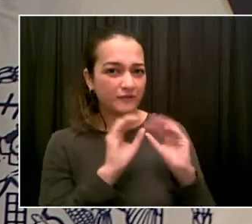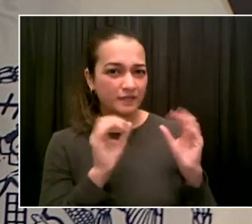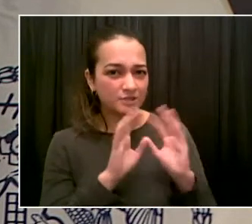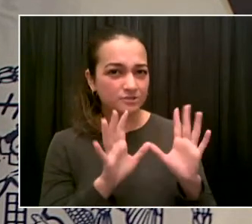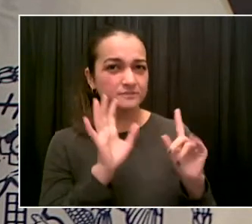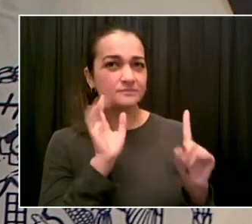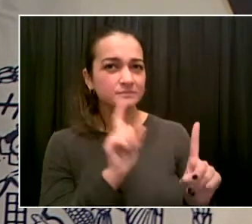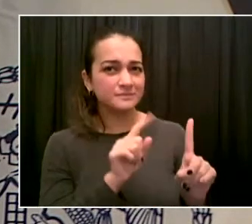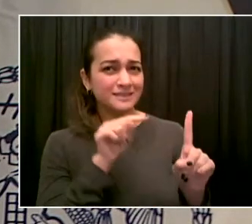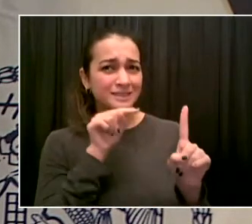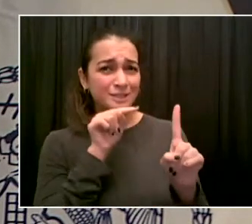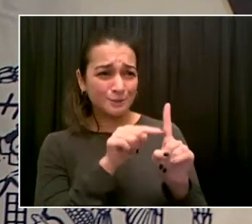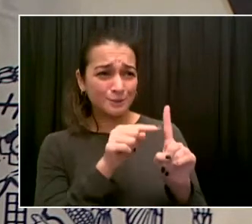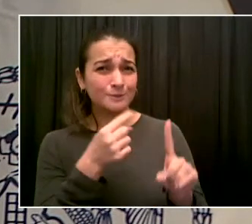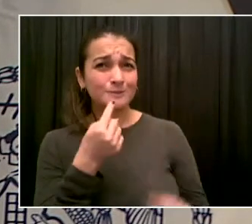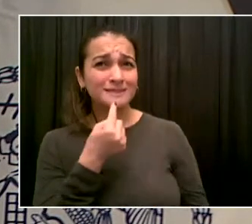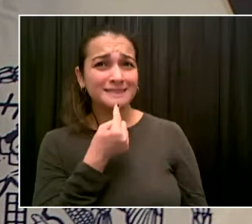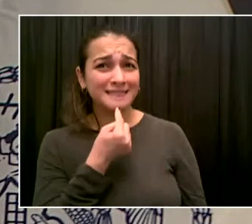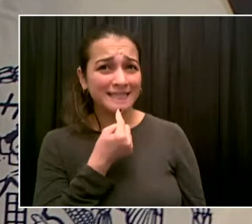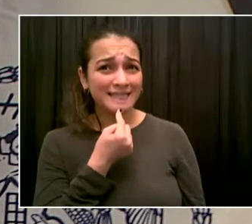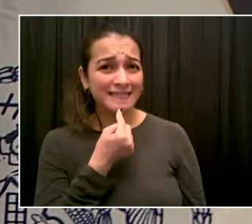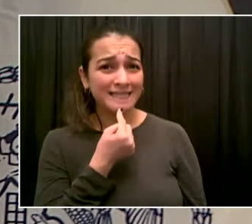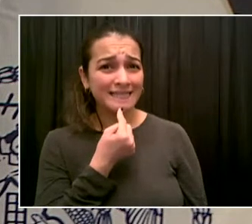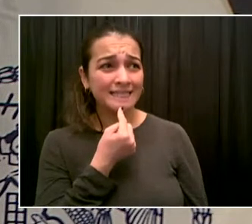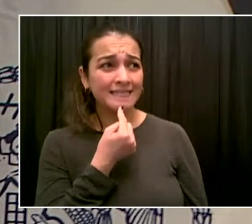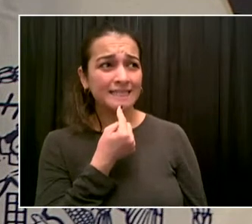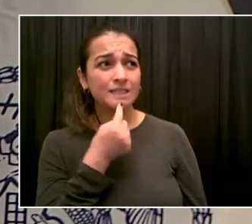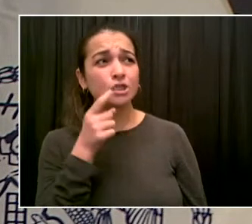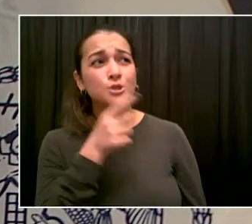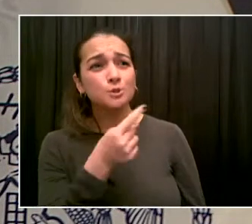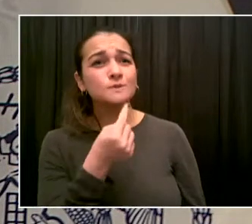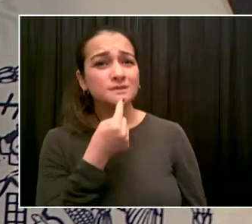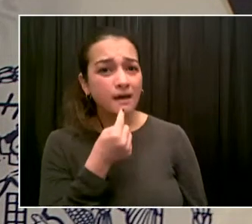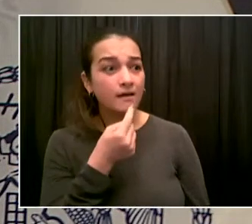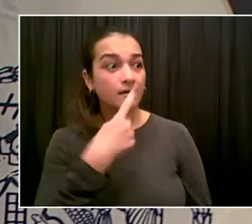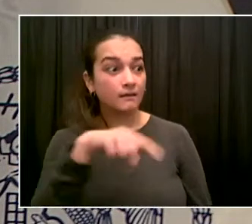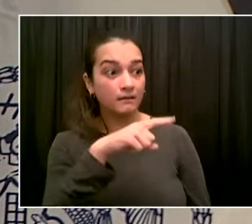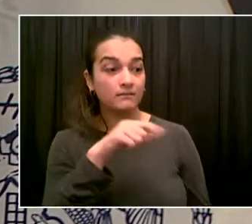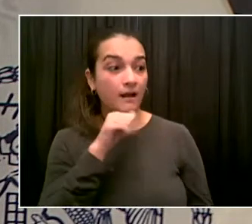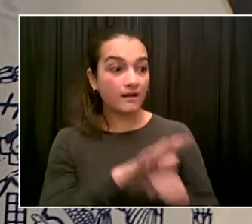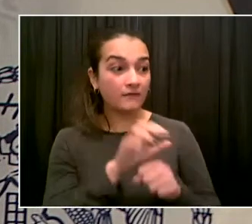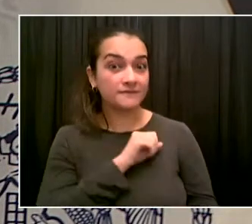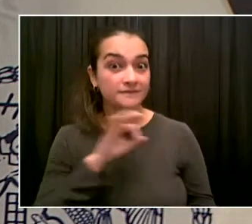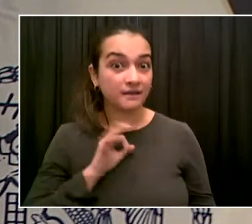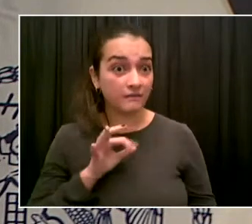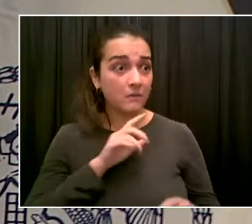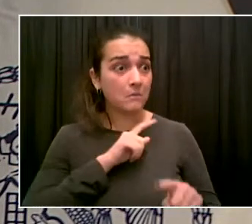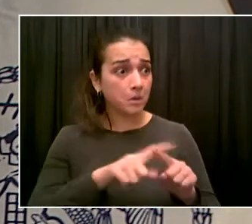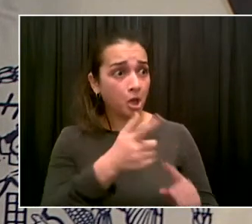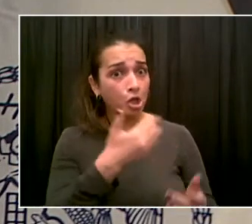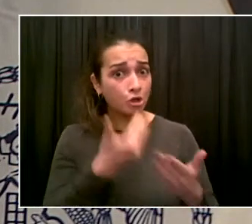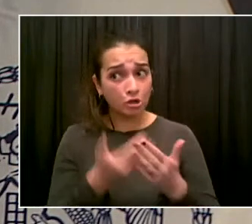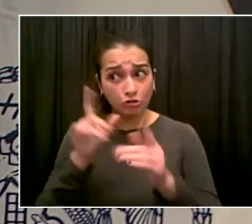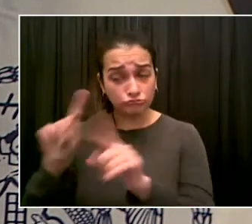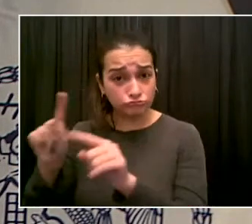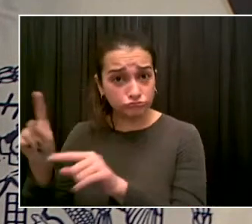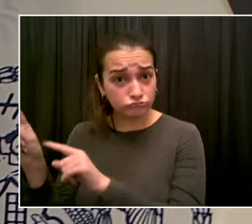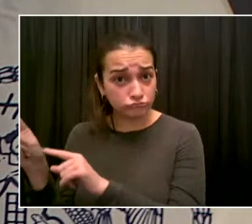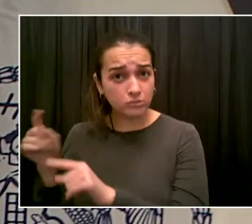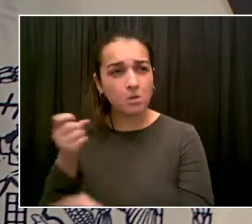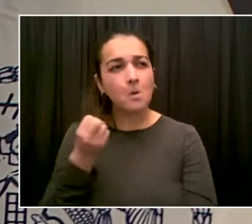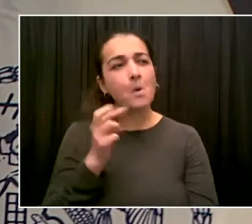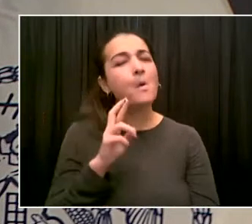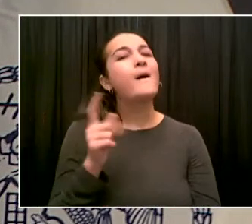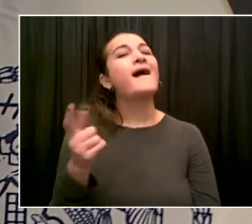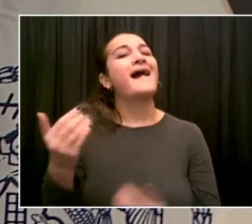manageable impact. You had indicated last week that the observations that there's some kind of sanitation slowdown,